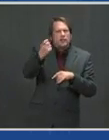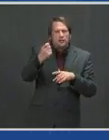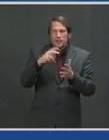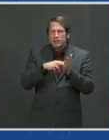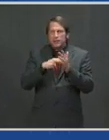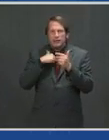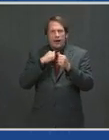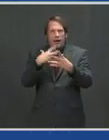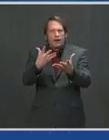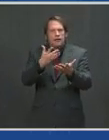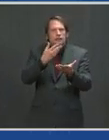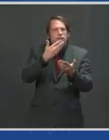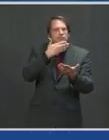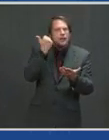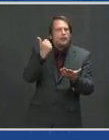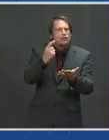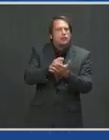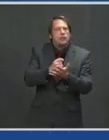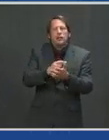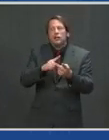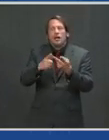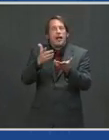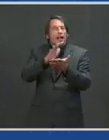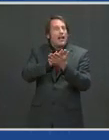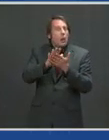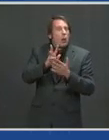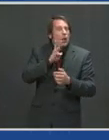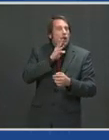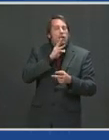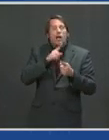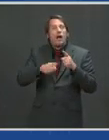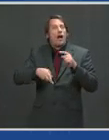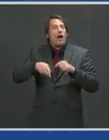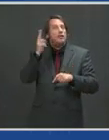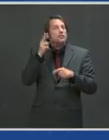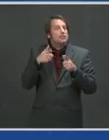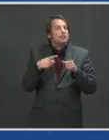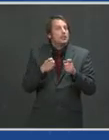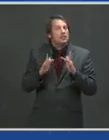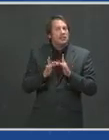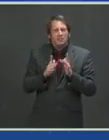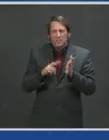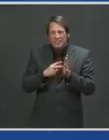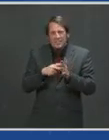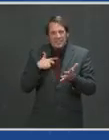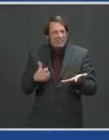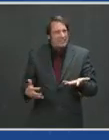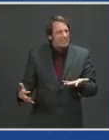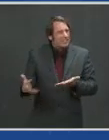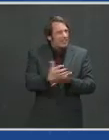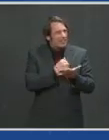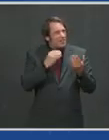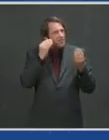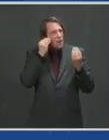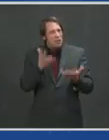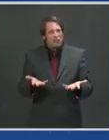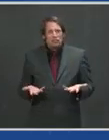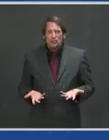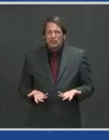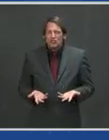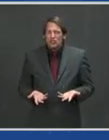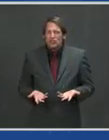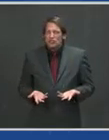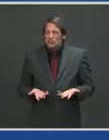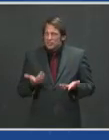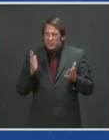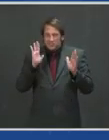information faster and more of it? Above all, infrastructure is about meeting the needs of a nation and putting Americans to work and being able